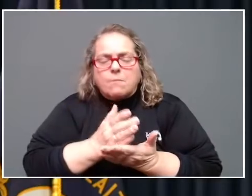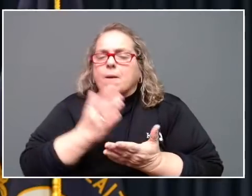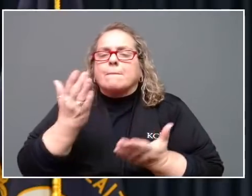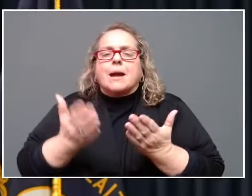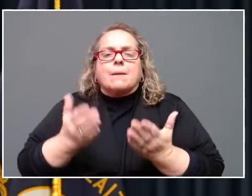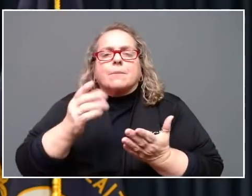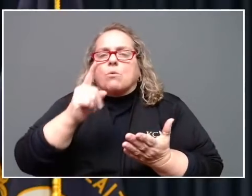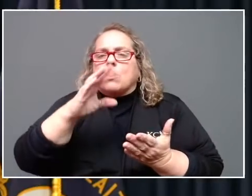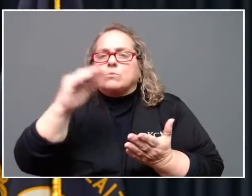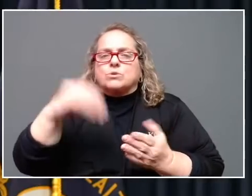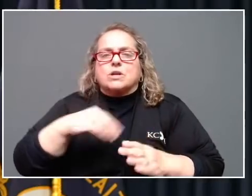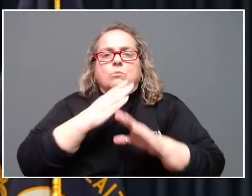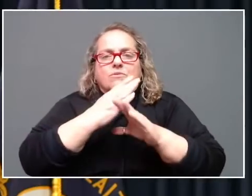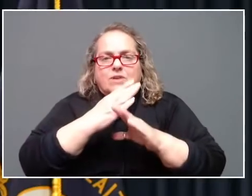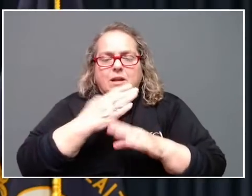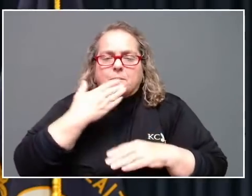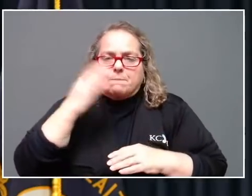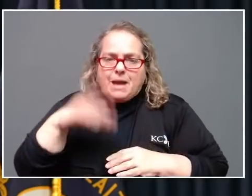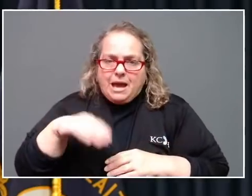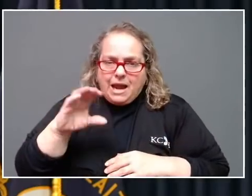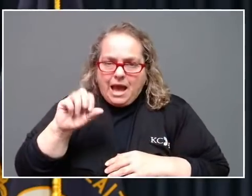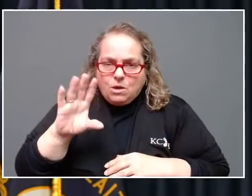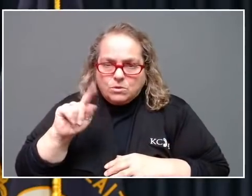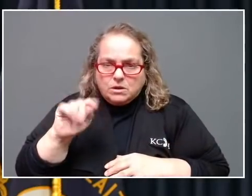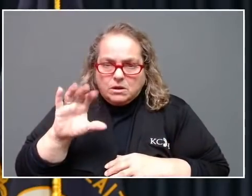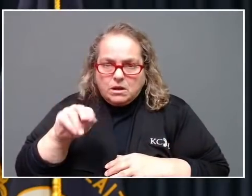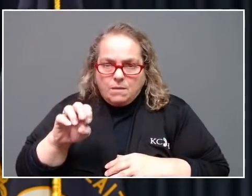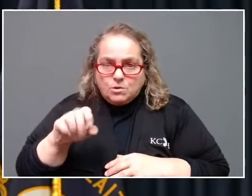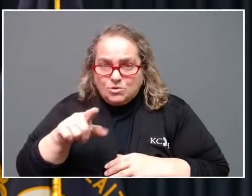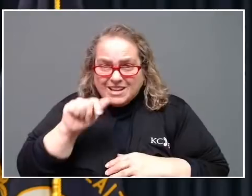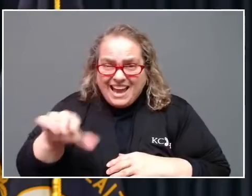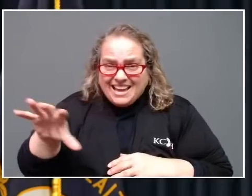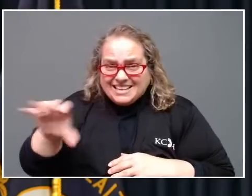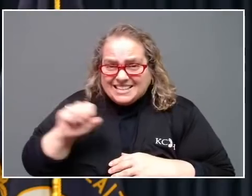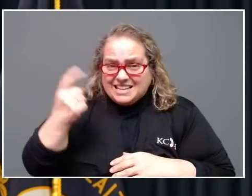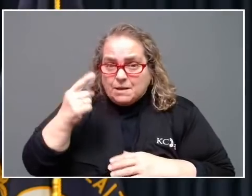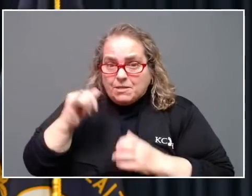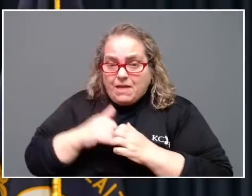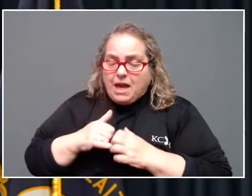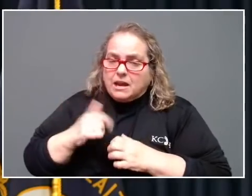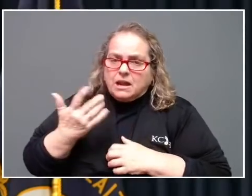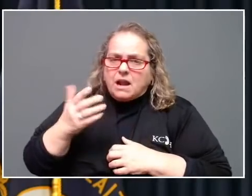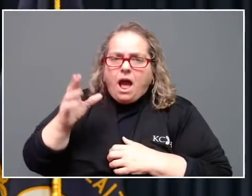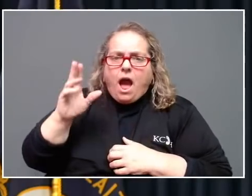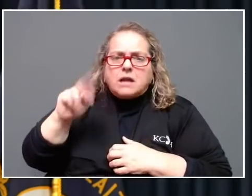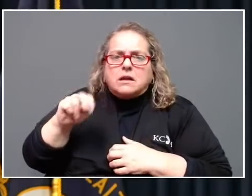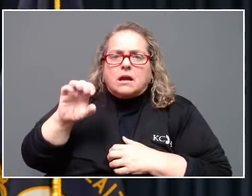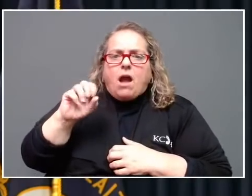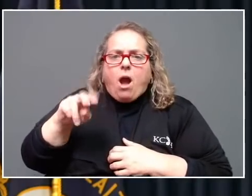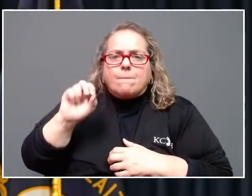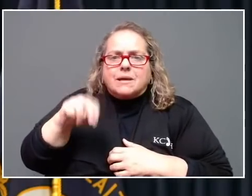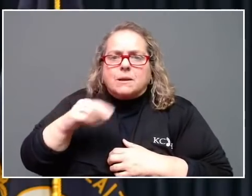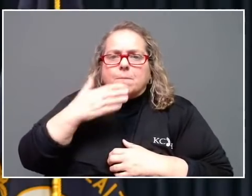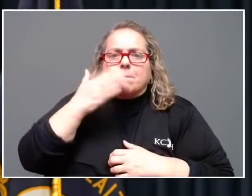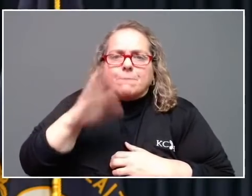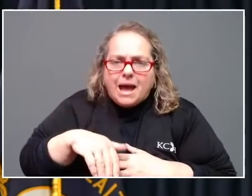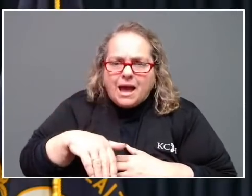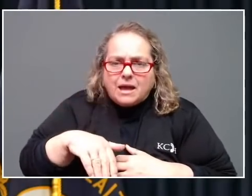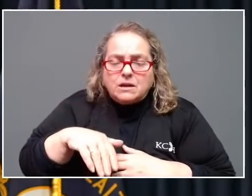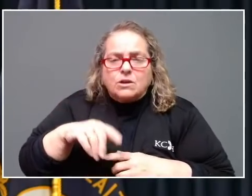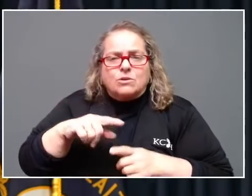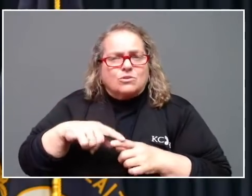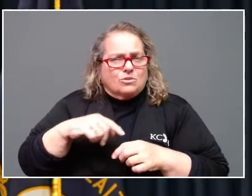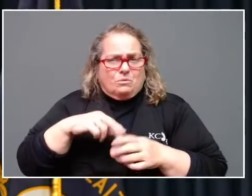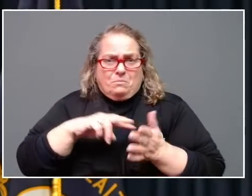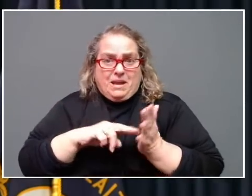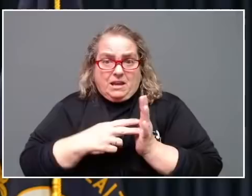bad outcomes. So we can take something that is thankfully an uncommon bad outcome and make it almost a non-existent outcome, which is